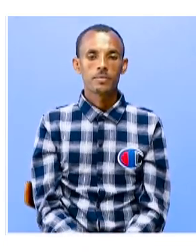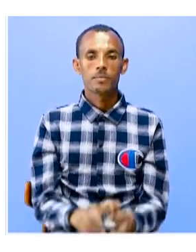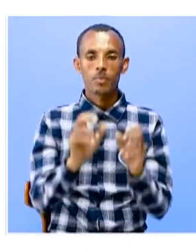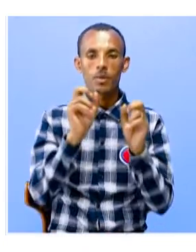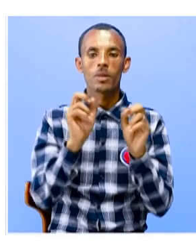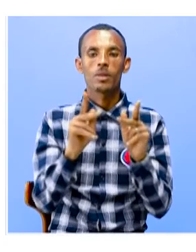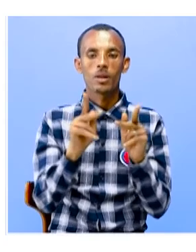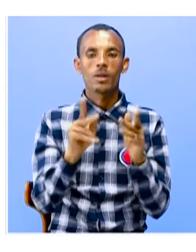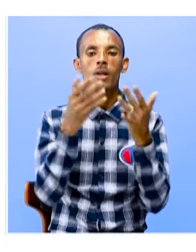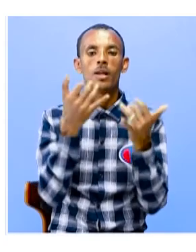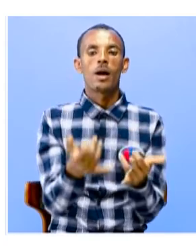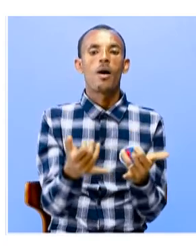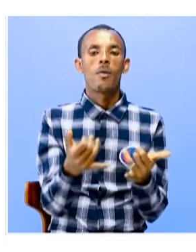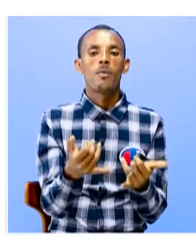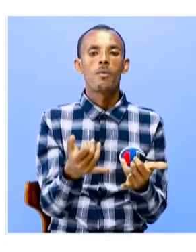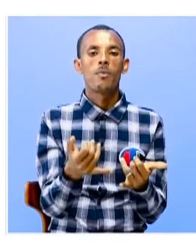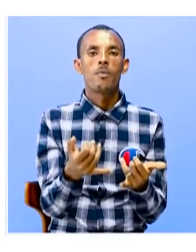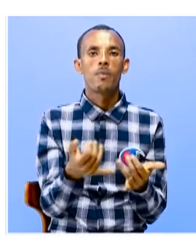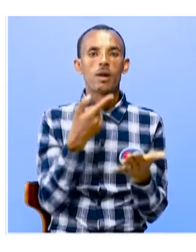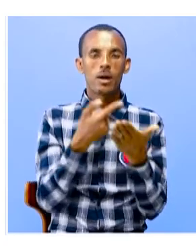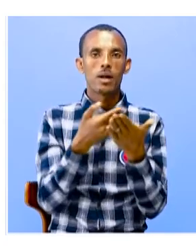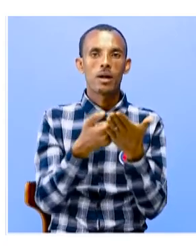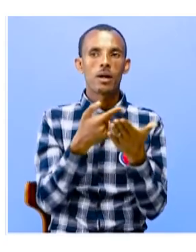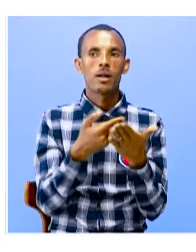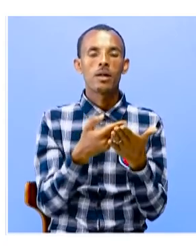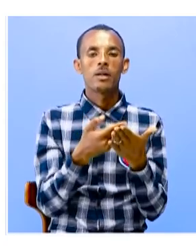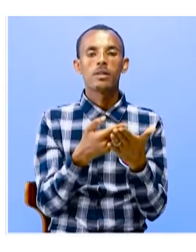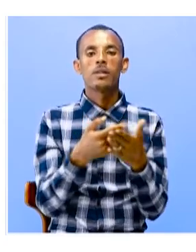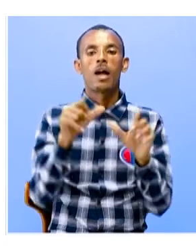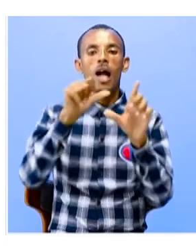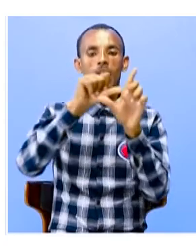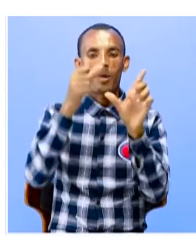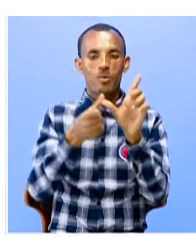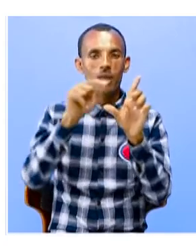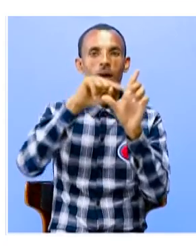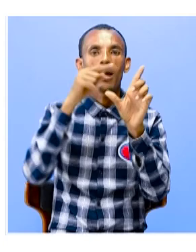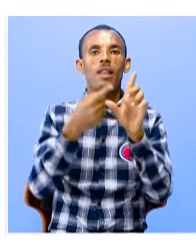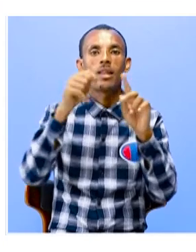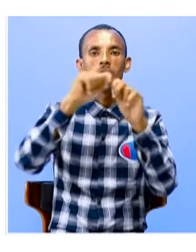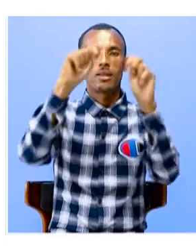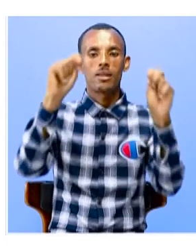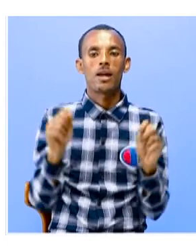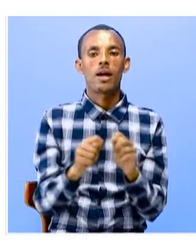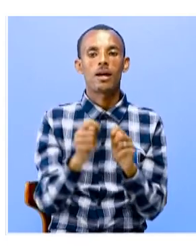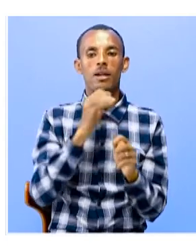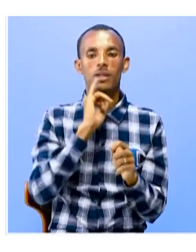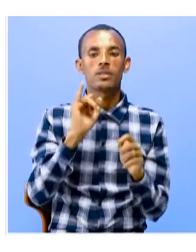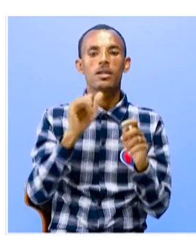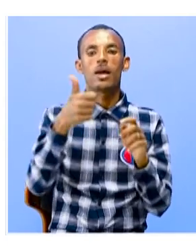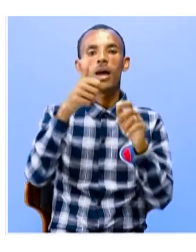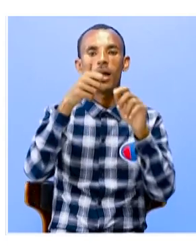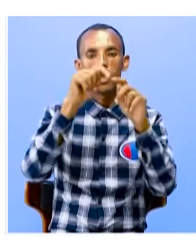Okay. Now here acute angle triangle is a